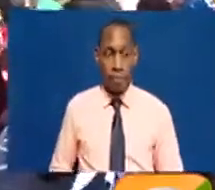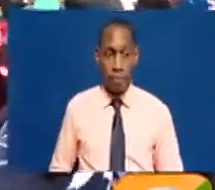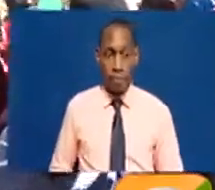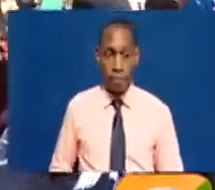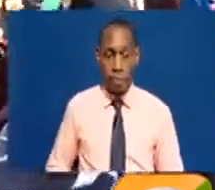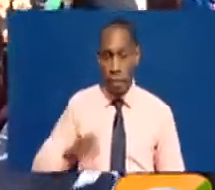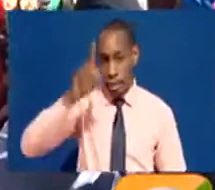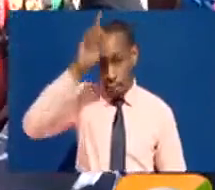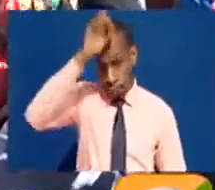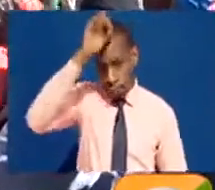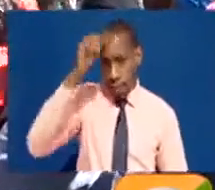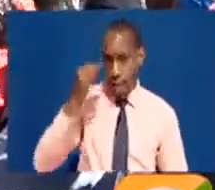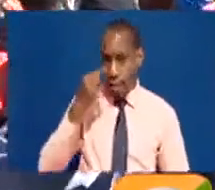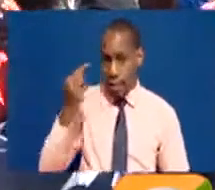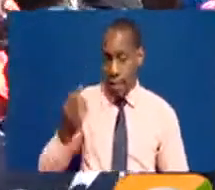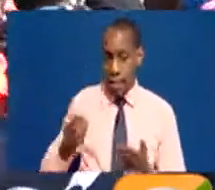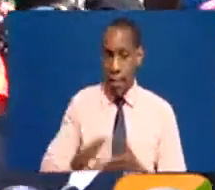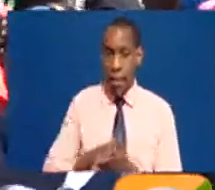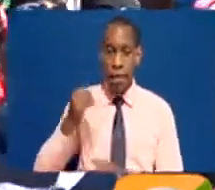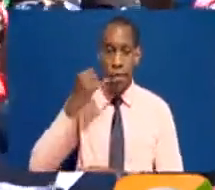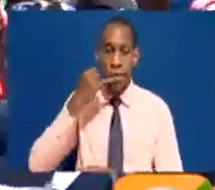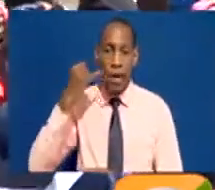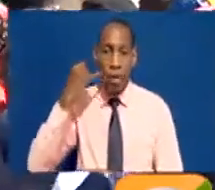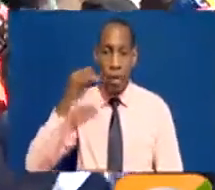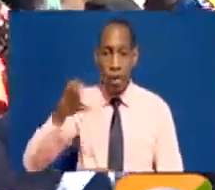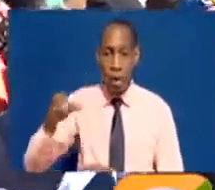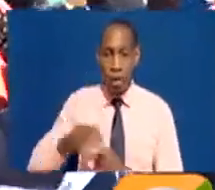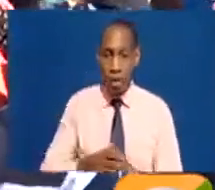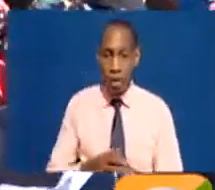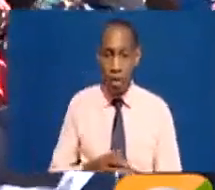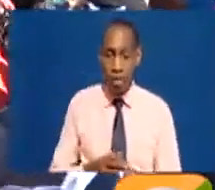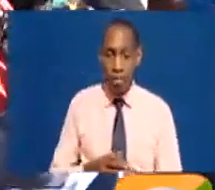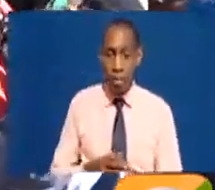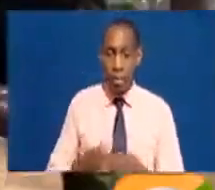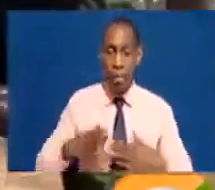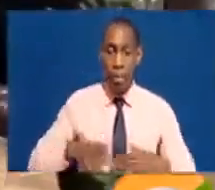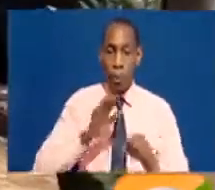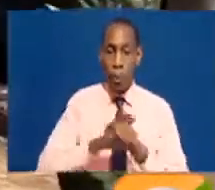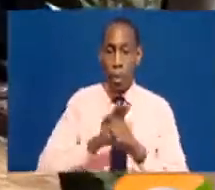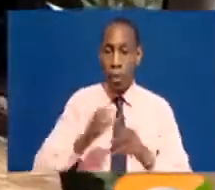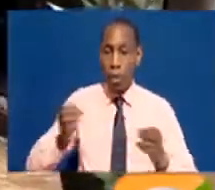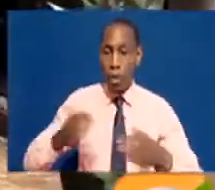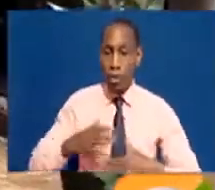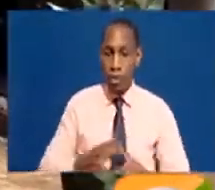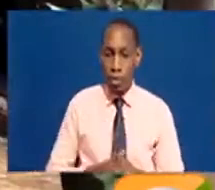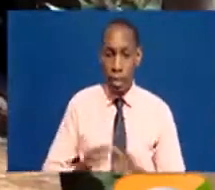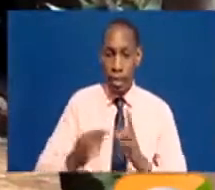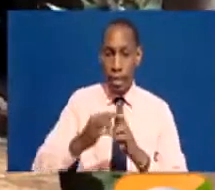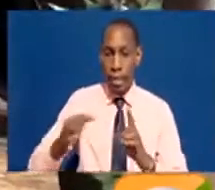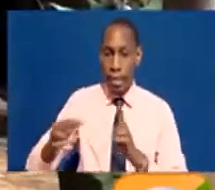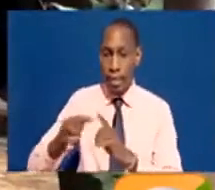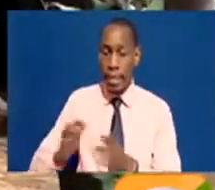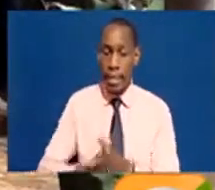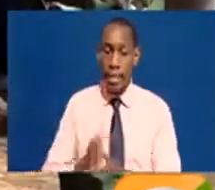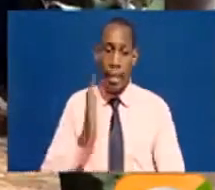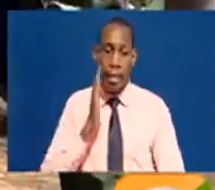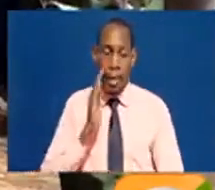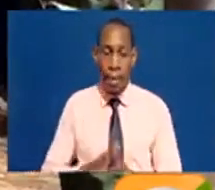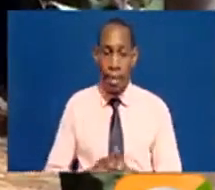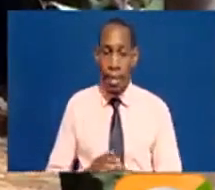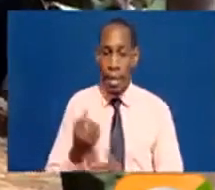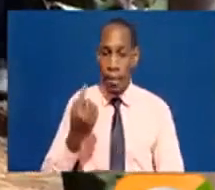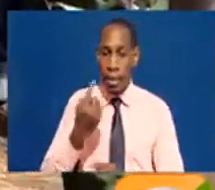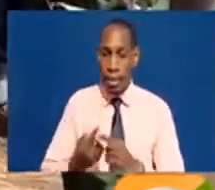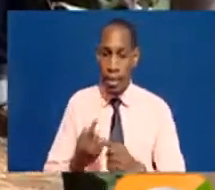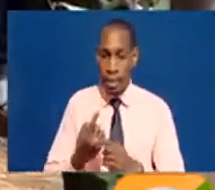Kiambogo village in Gilgil, Nakuru County. Many still in shock at the brutal murder of a mother and her